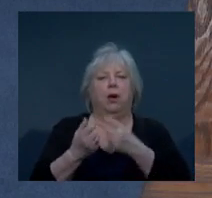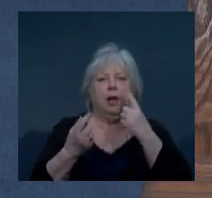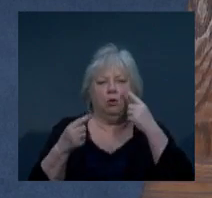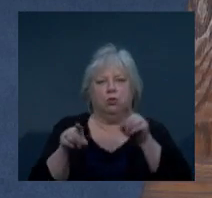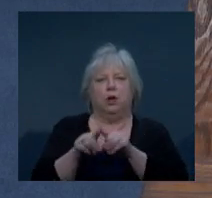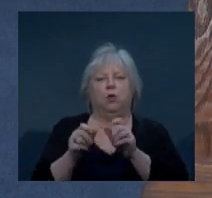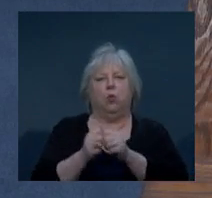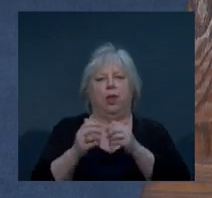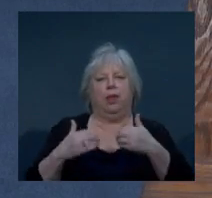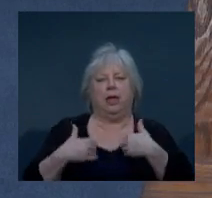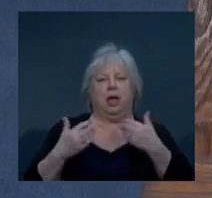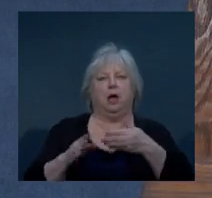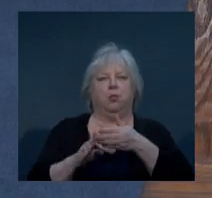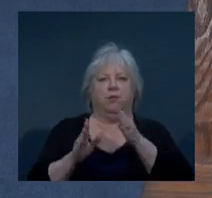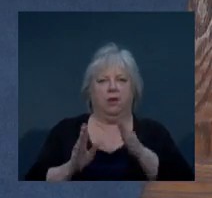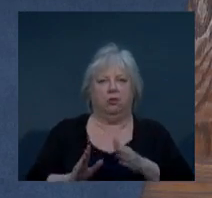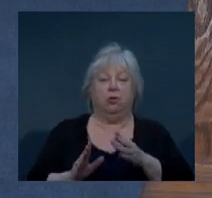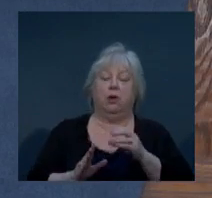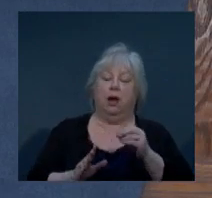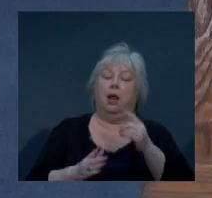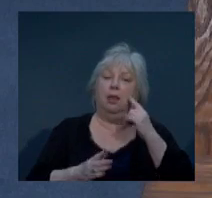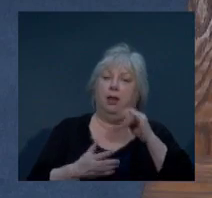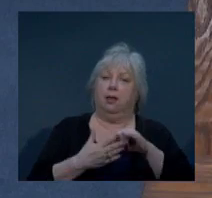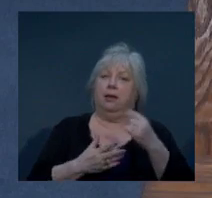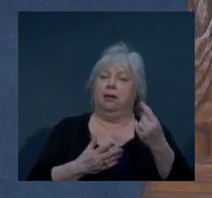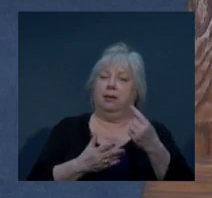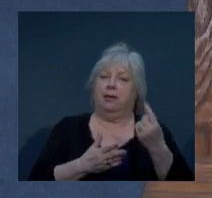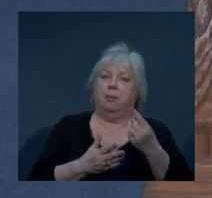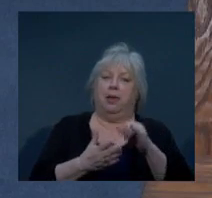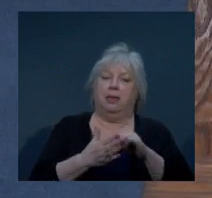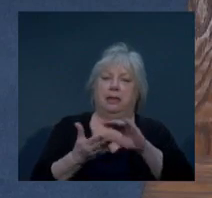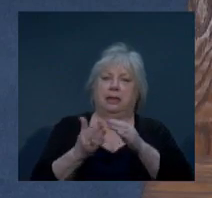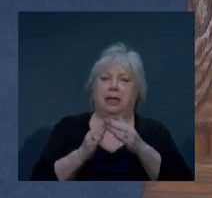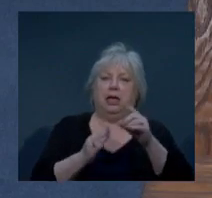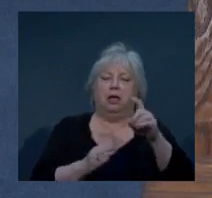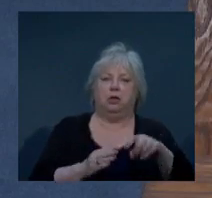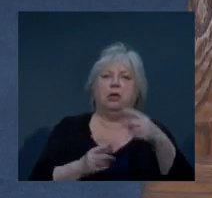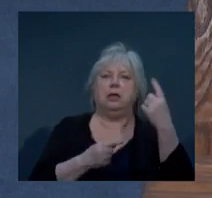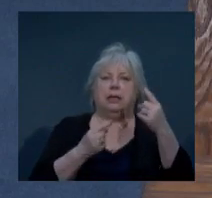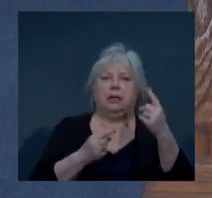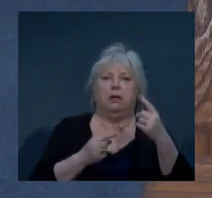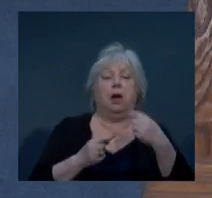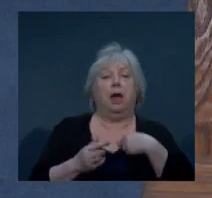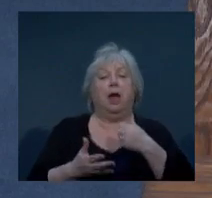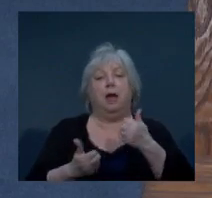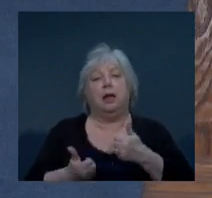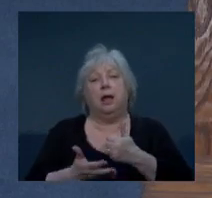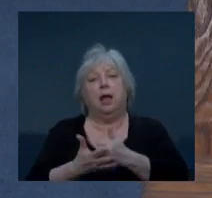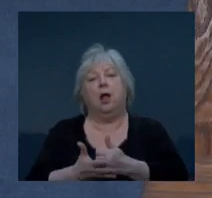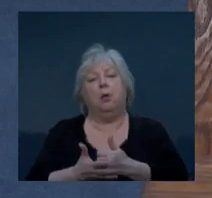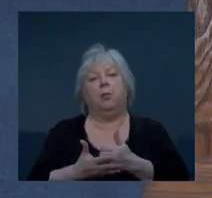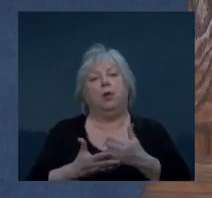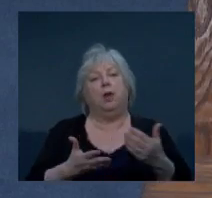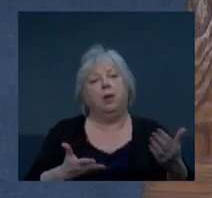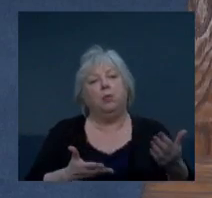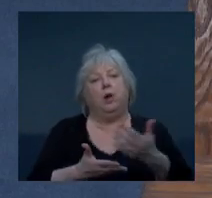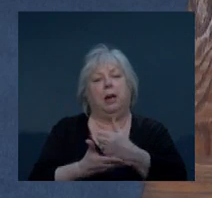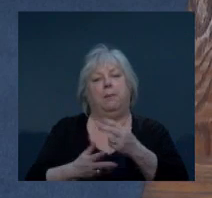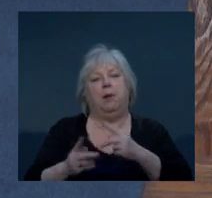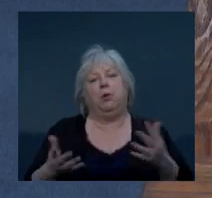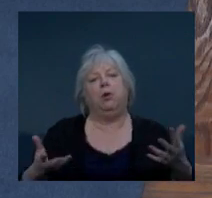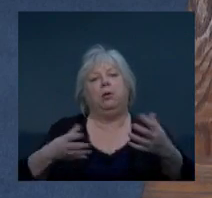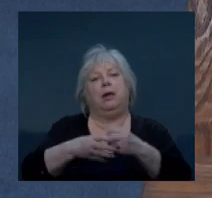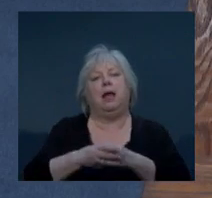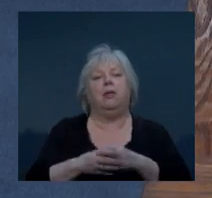that the city really should consider. It can help bring people together, and it's something that's like the Splash Park